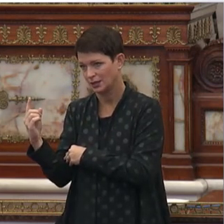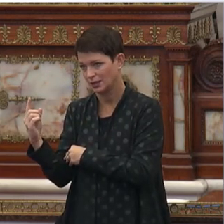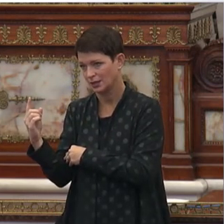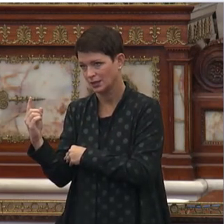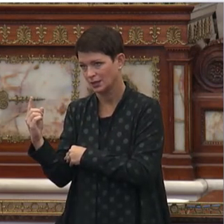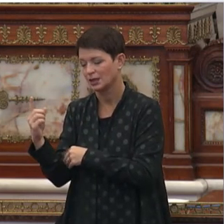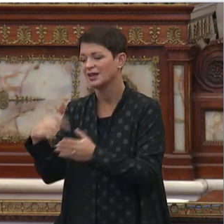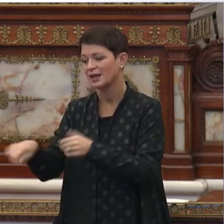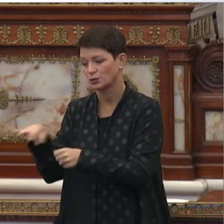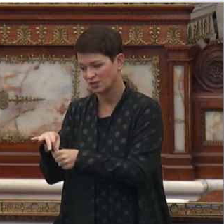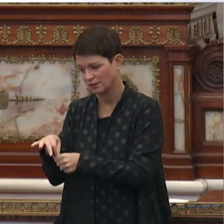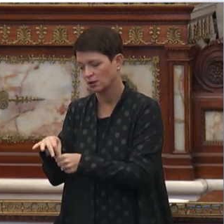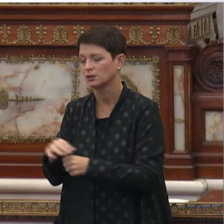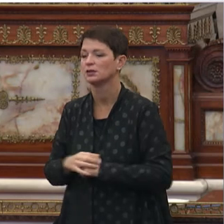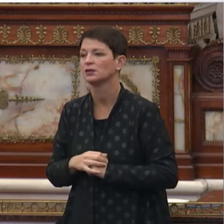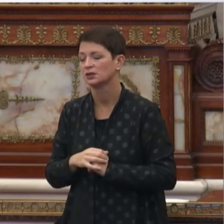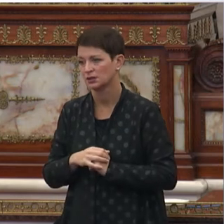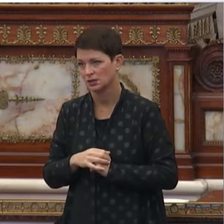Next week's